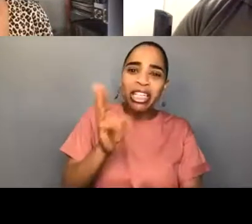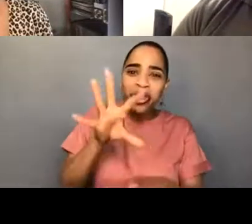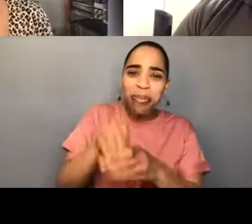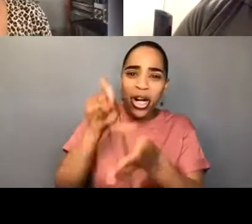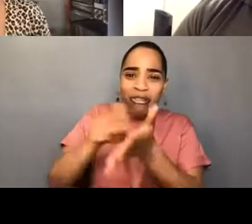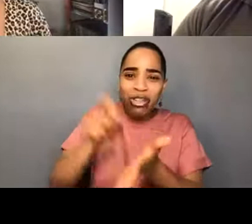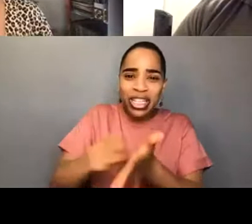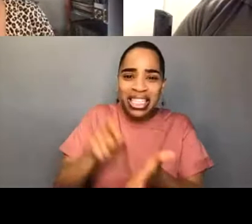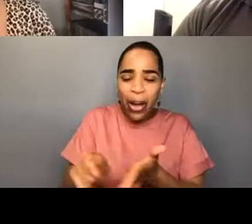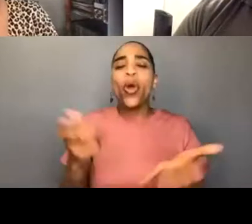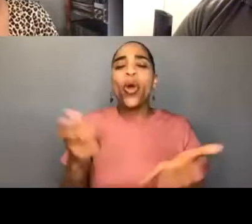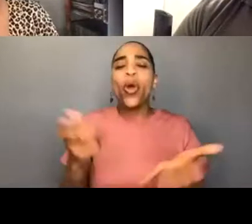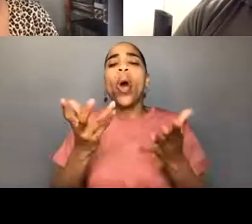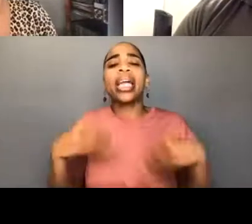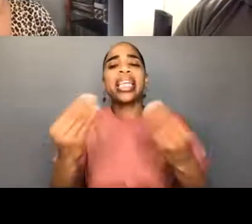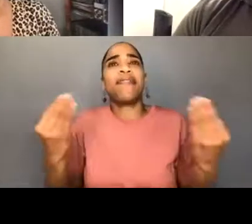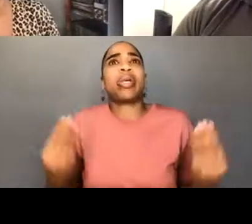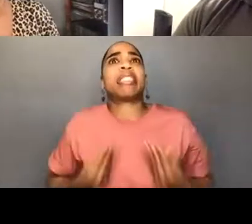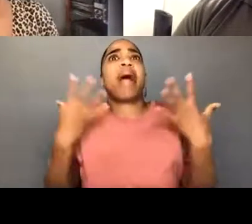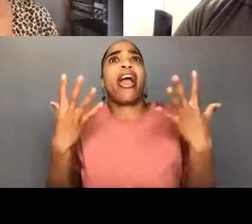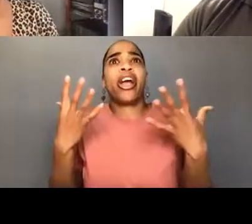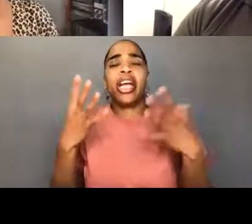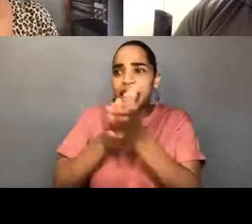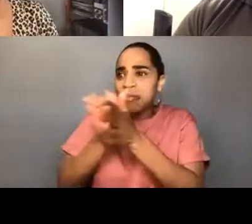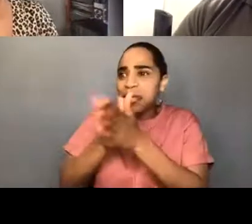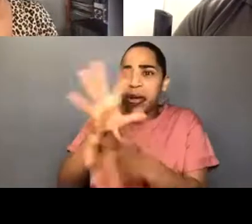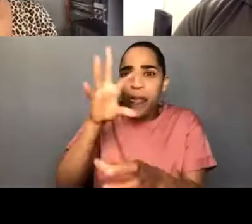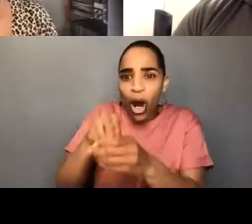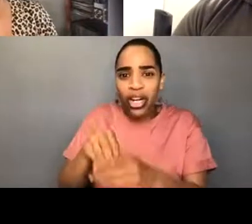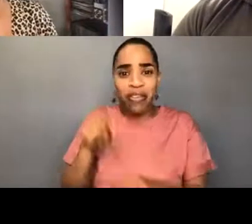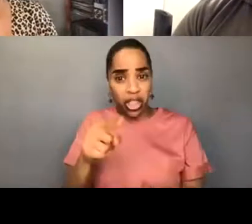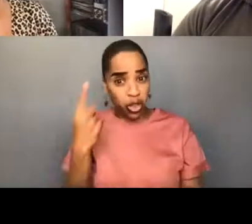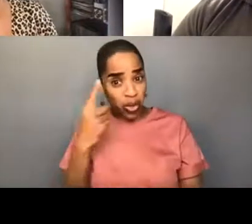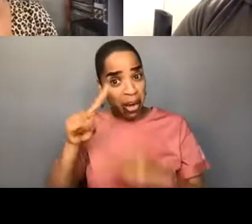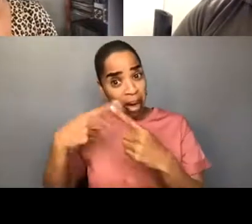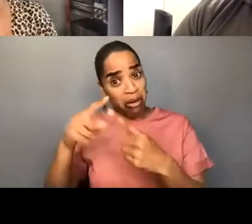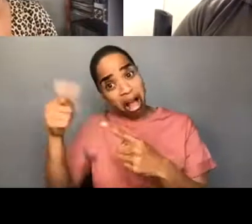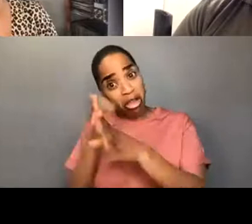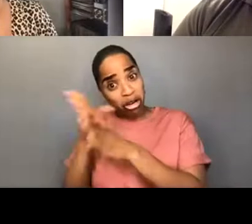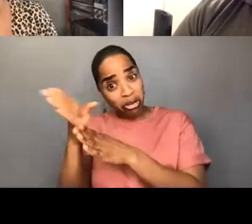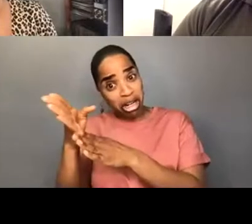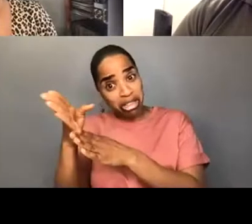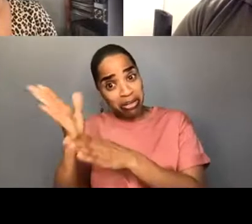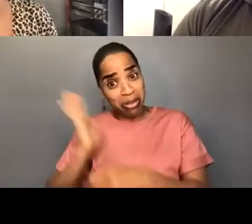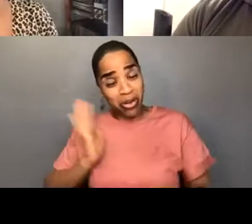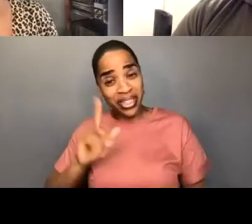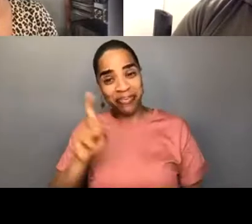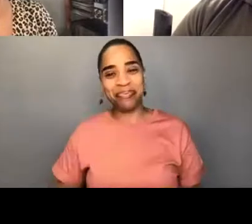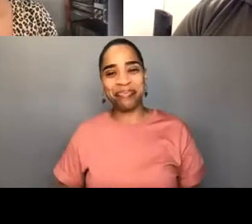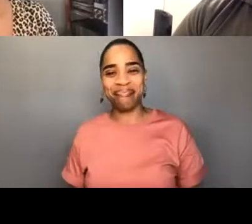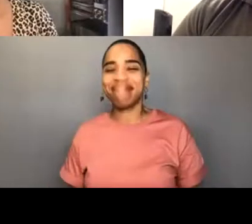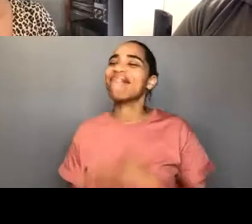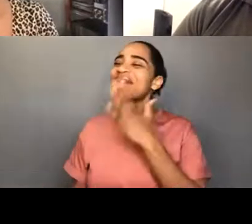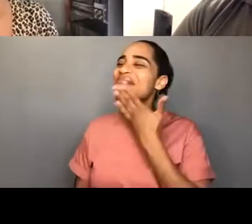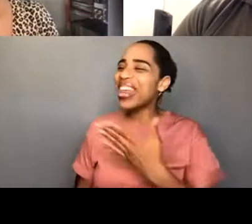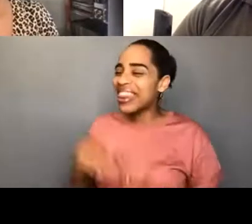We wanna know what inspired you to go into the field of journalism, and had you considered other career choices before? Hi, thank you,